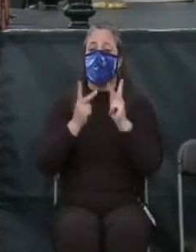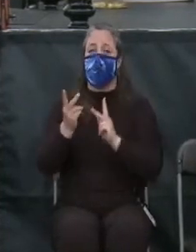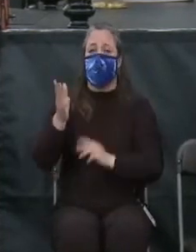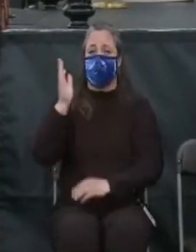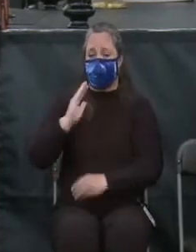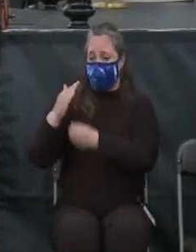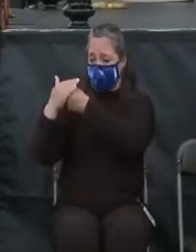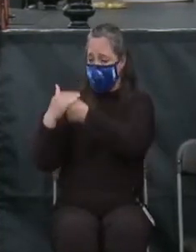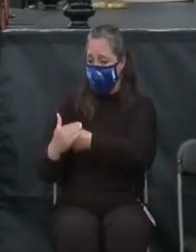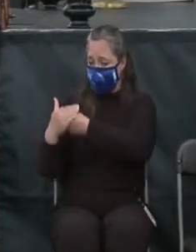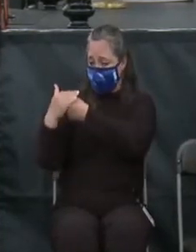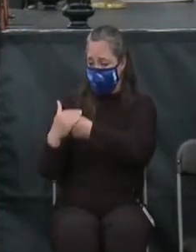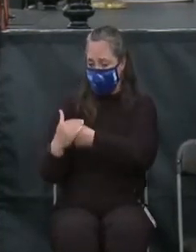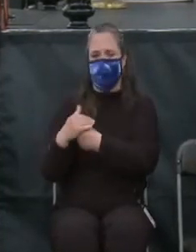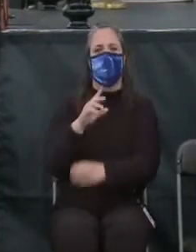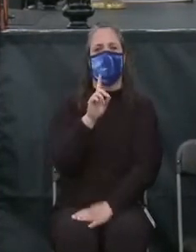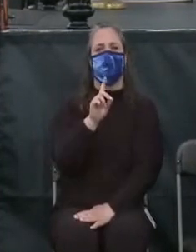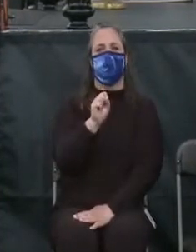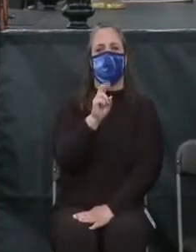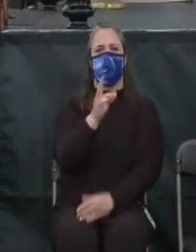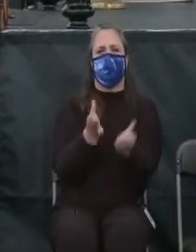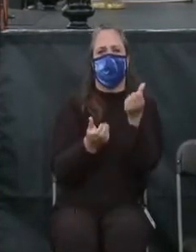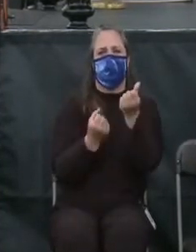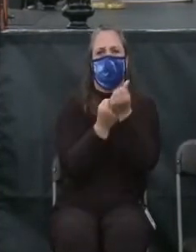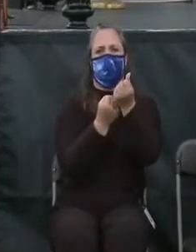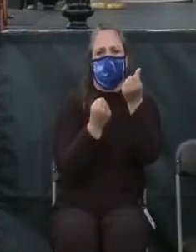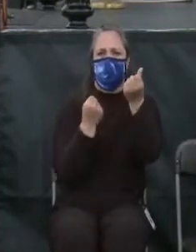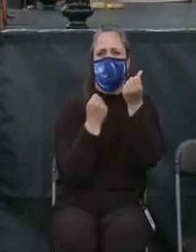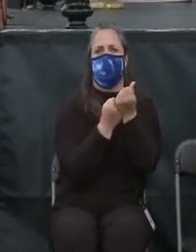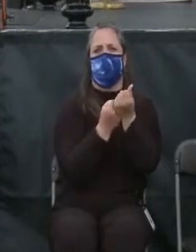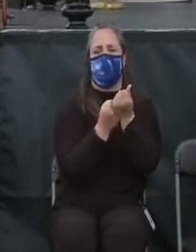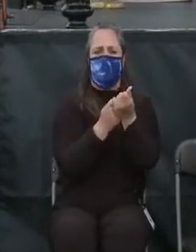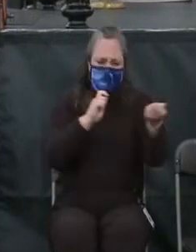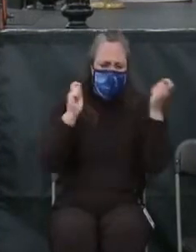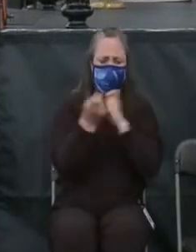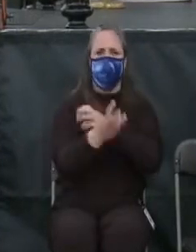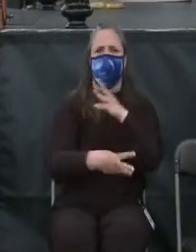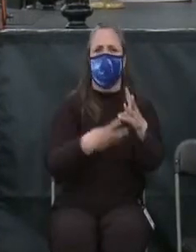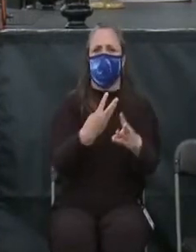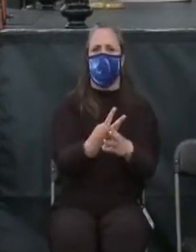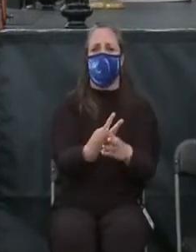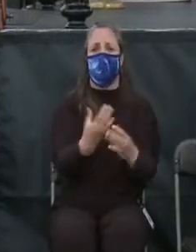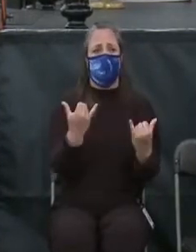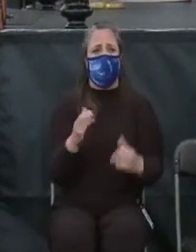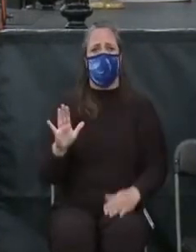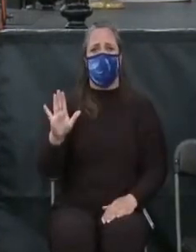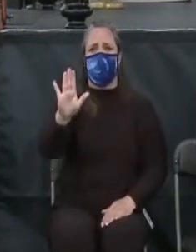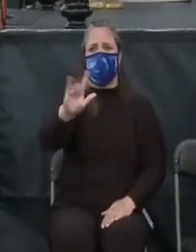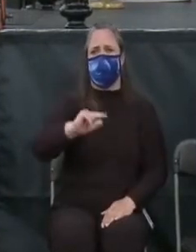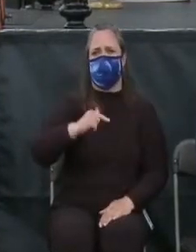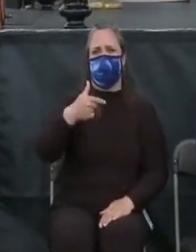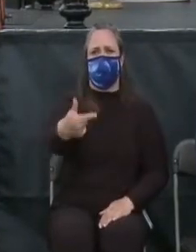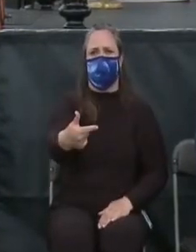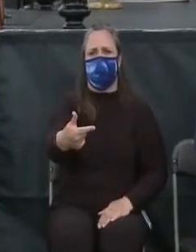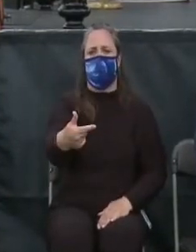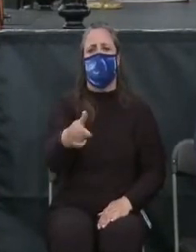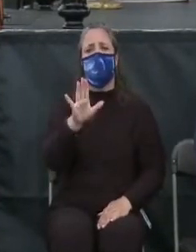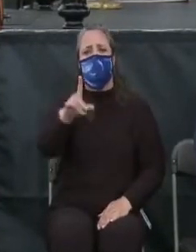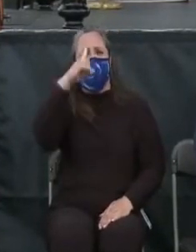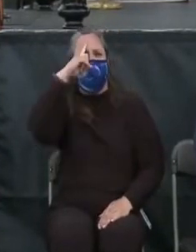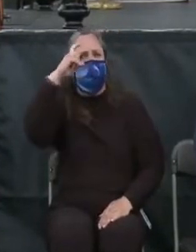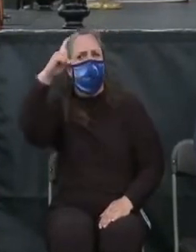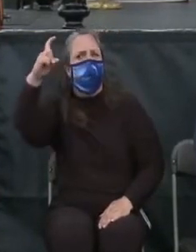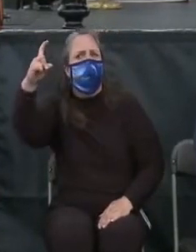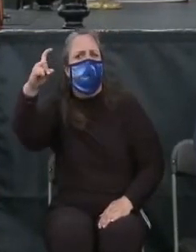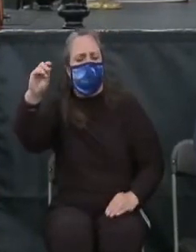and change the world. So go out there and change your world. Manifest your dreams. Speak them